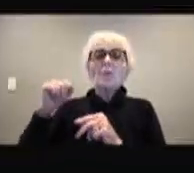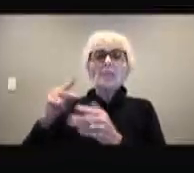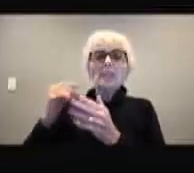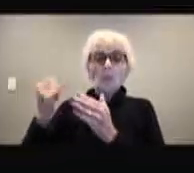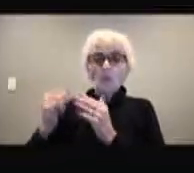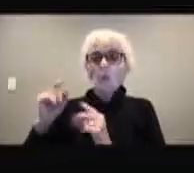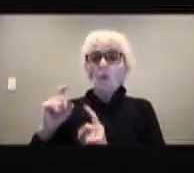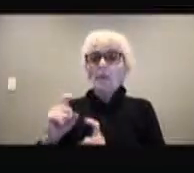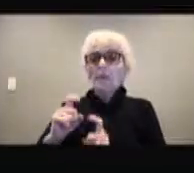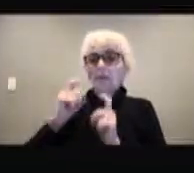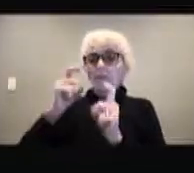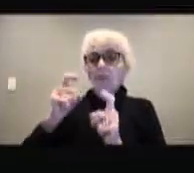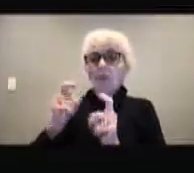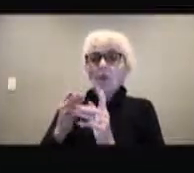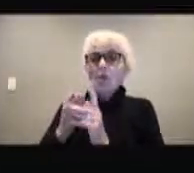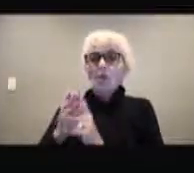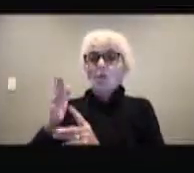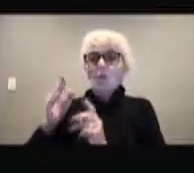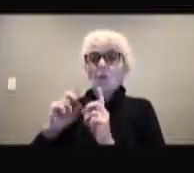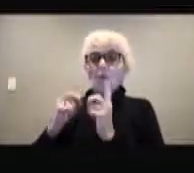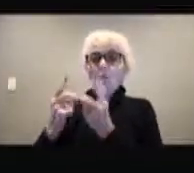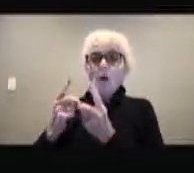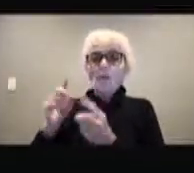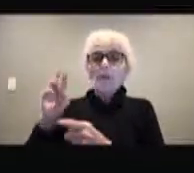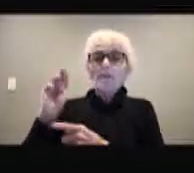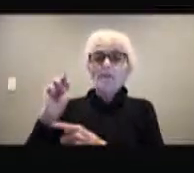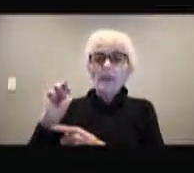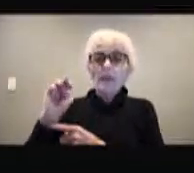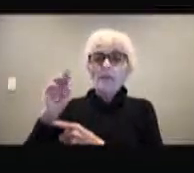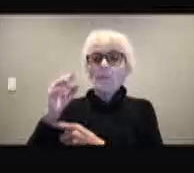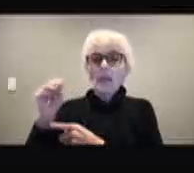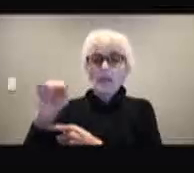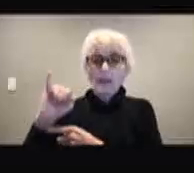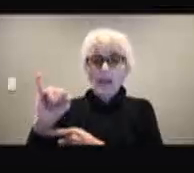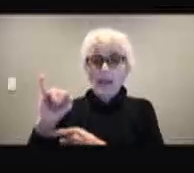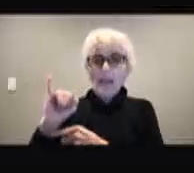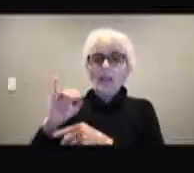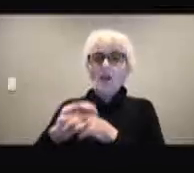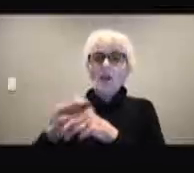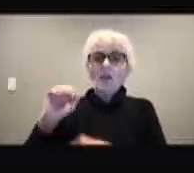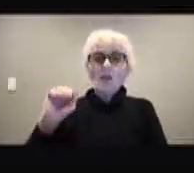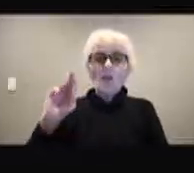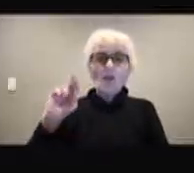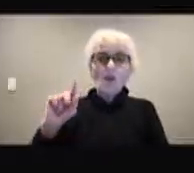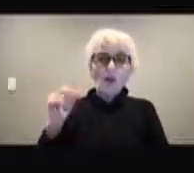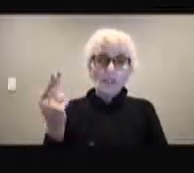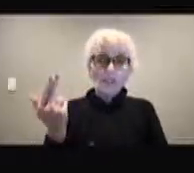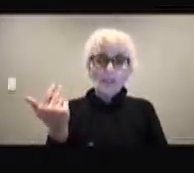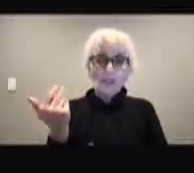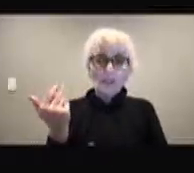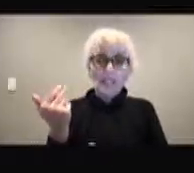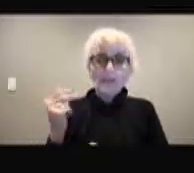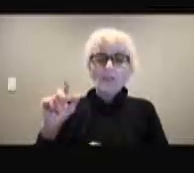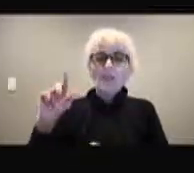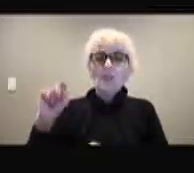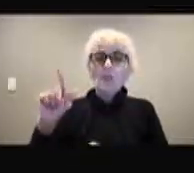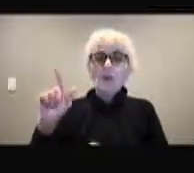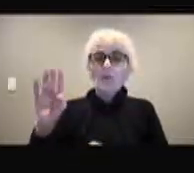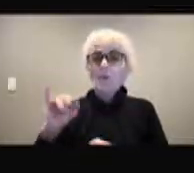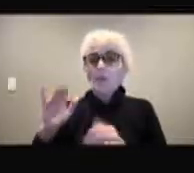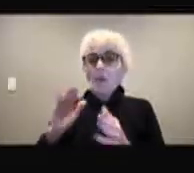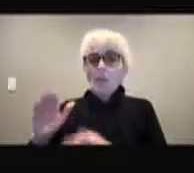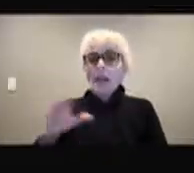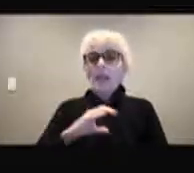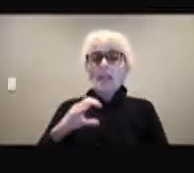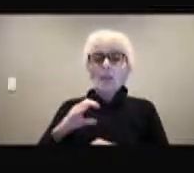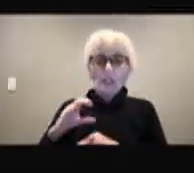and Infrastructure on August 13th, 2024. The Planning Commission gave a positive